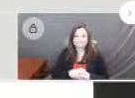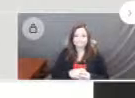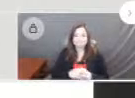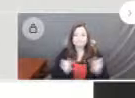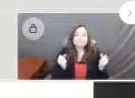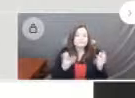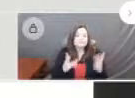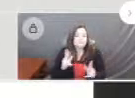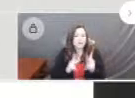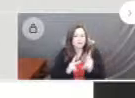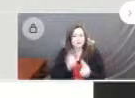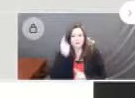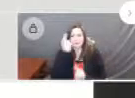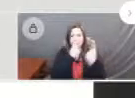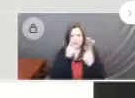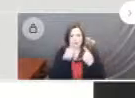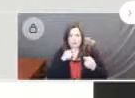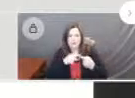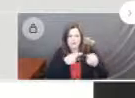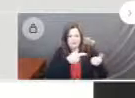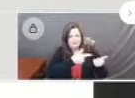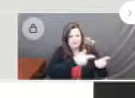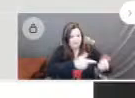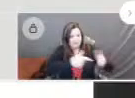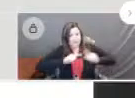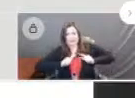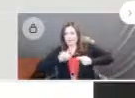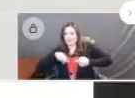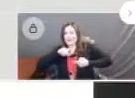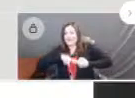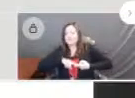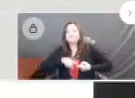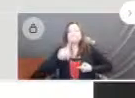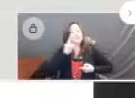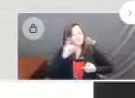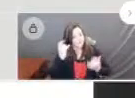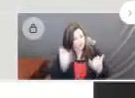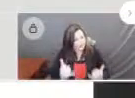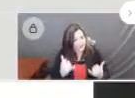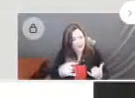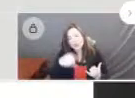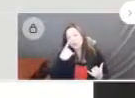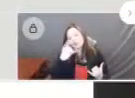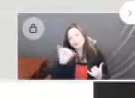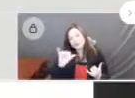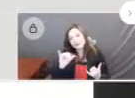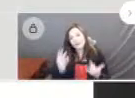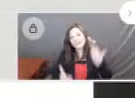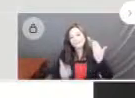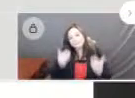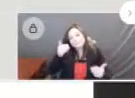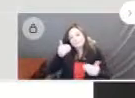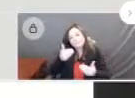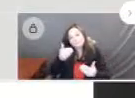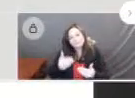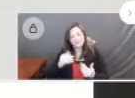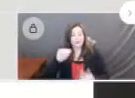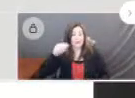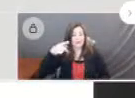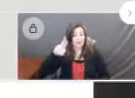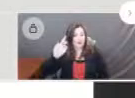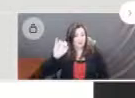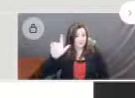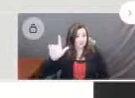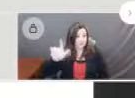Many people are wondering, when will it be my turn? As it stands right now, it looks like it'll be closer to the beginning of